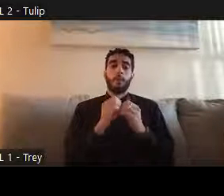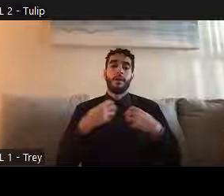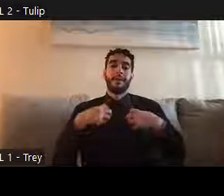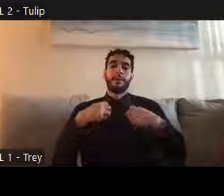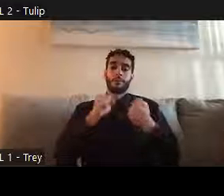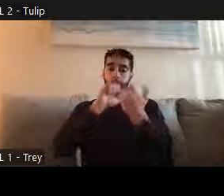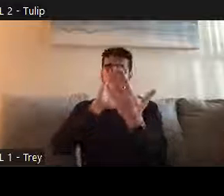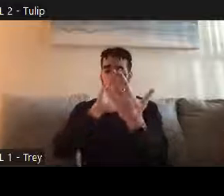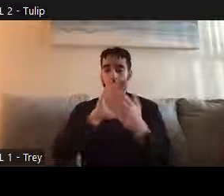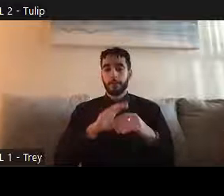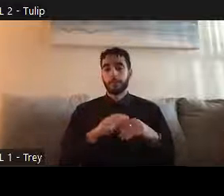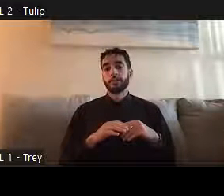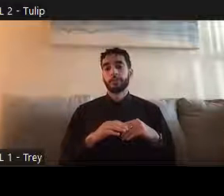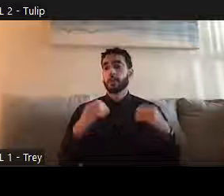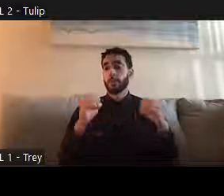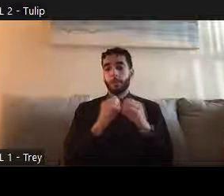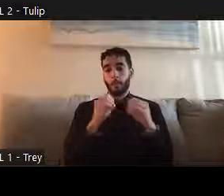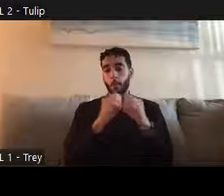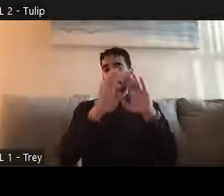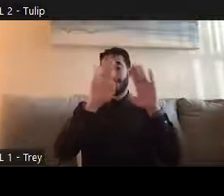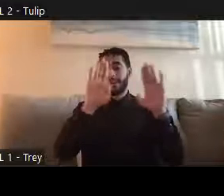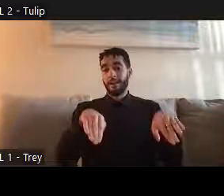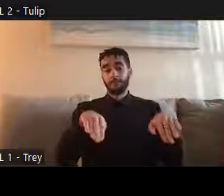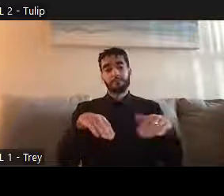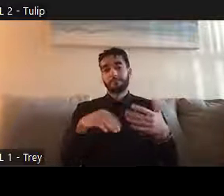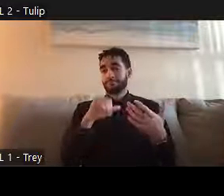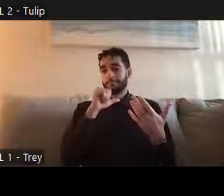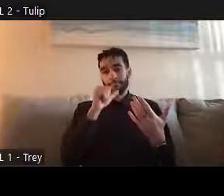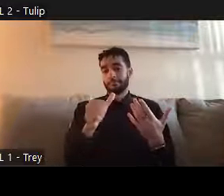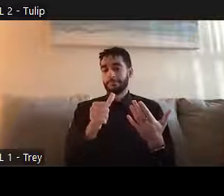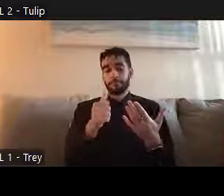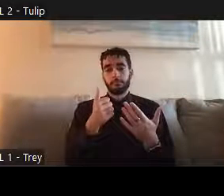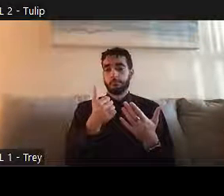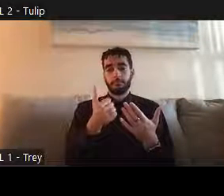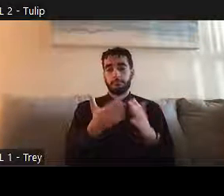people who are housing insecure, and more people who are impacted by